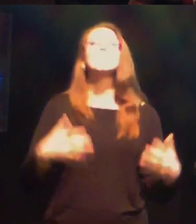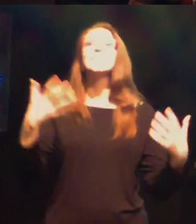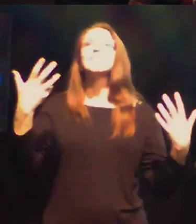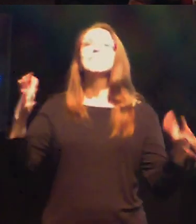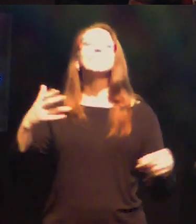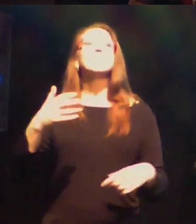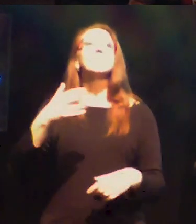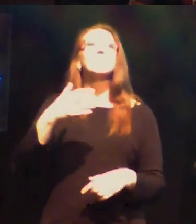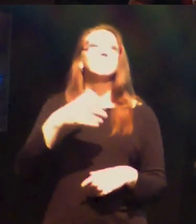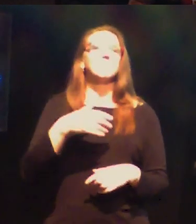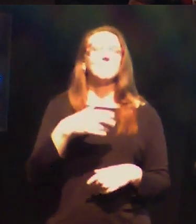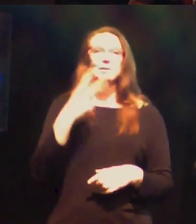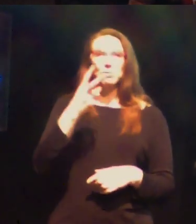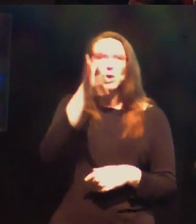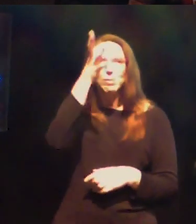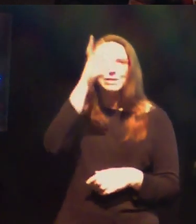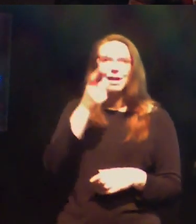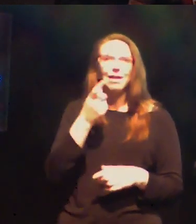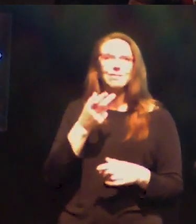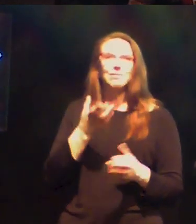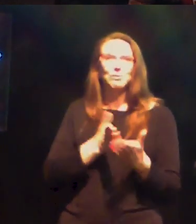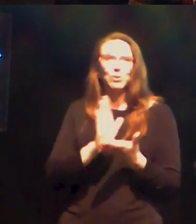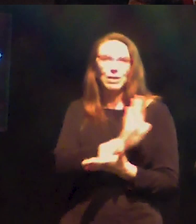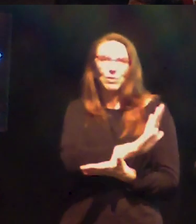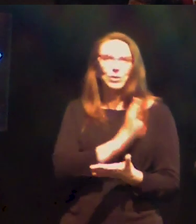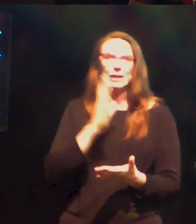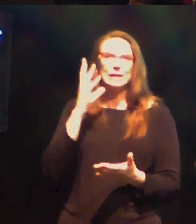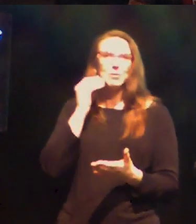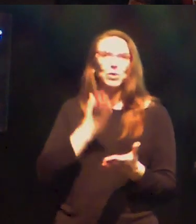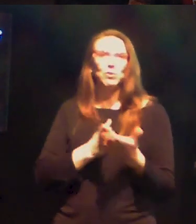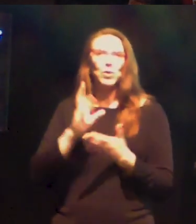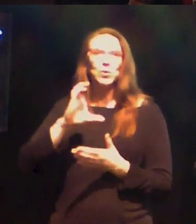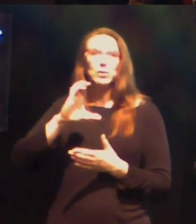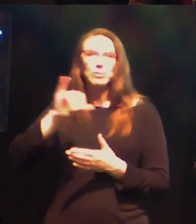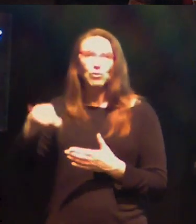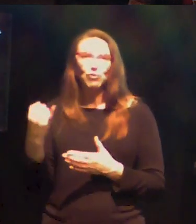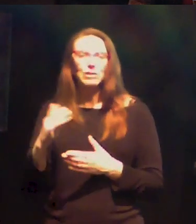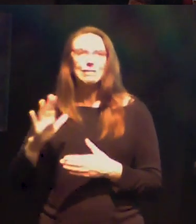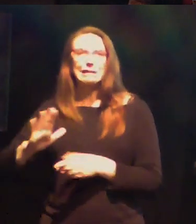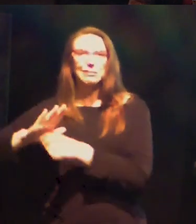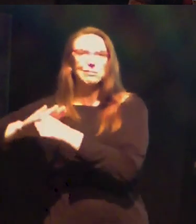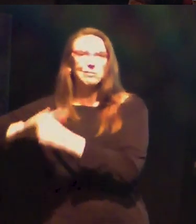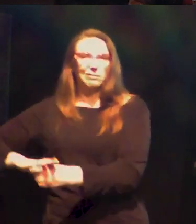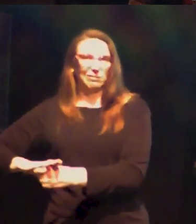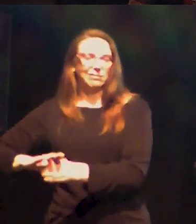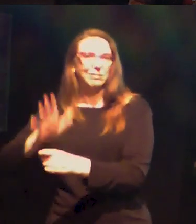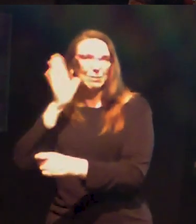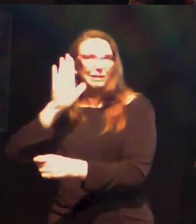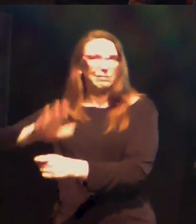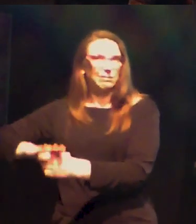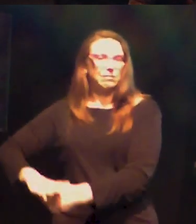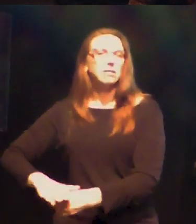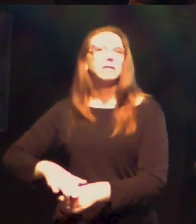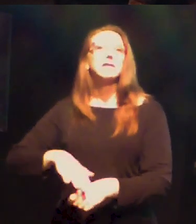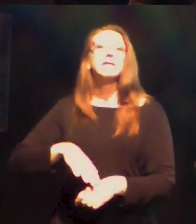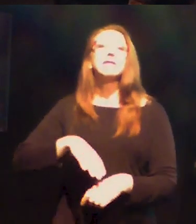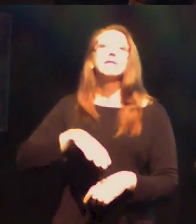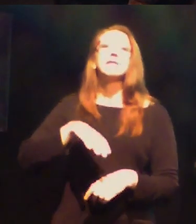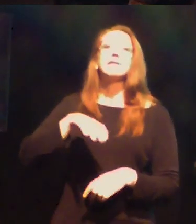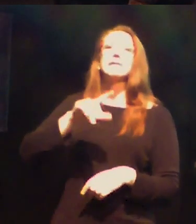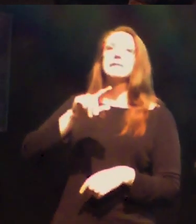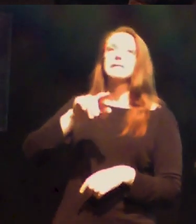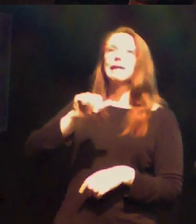I have seen this through my dad's experience going through the criminal justice system and the oppression that he experienced. And Atin and Mei, the way